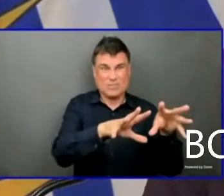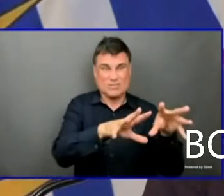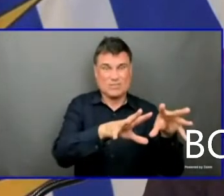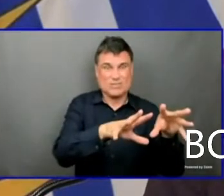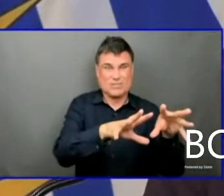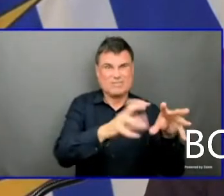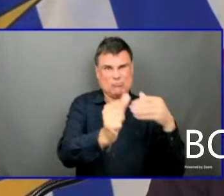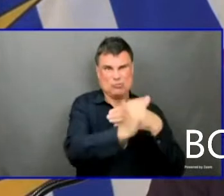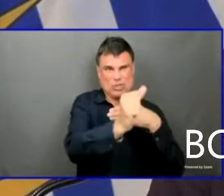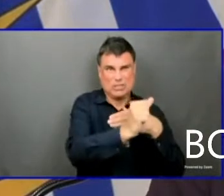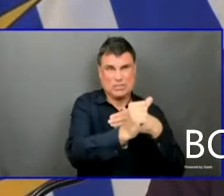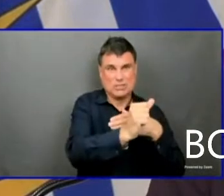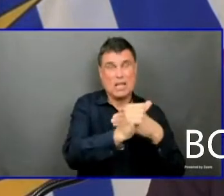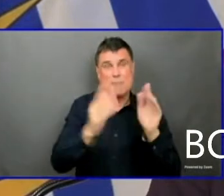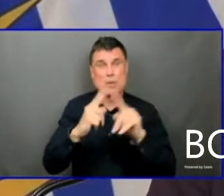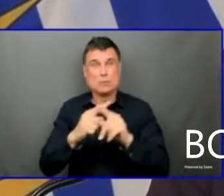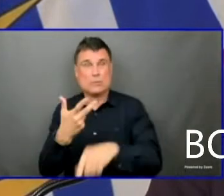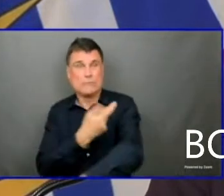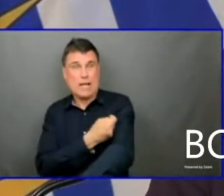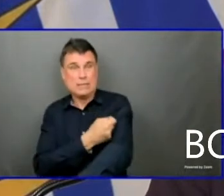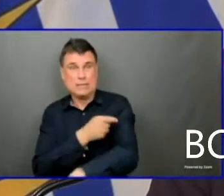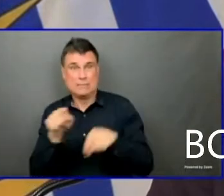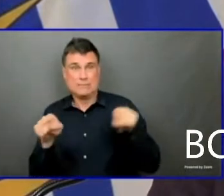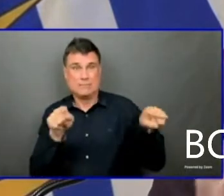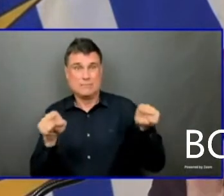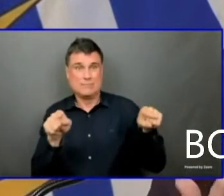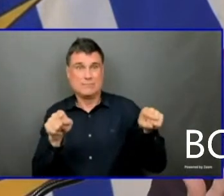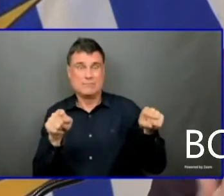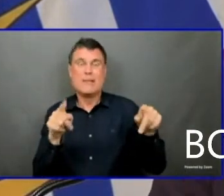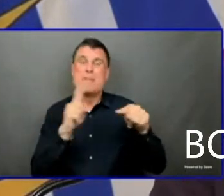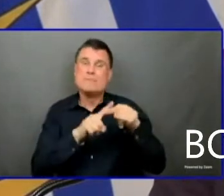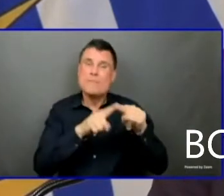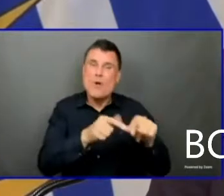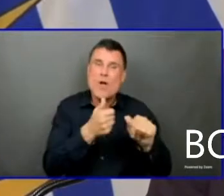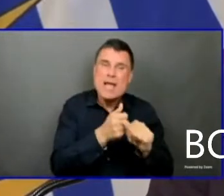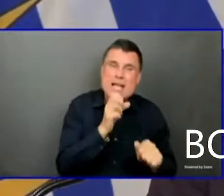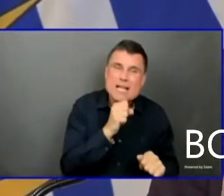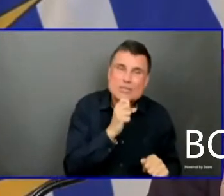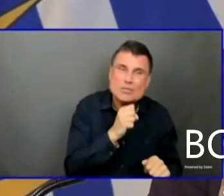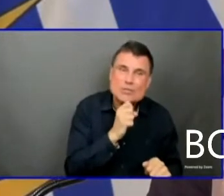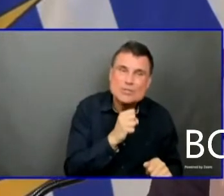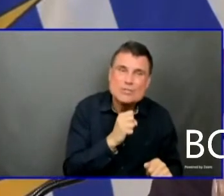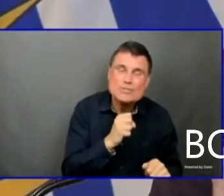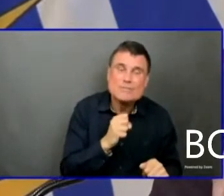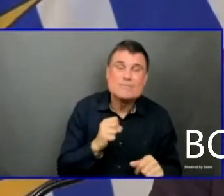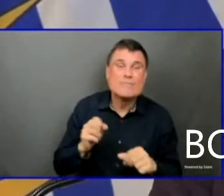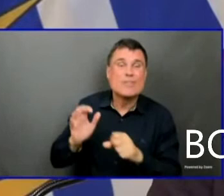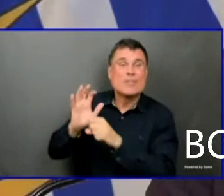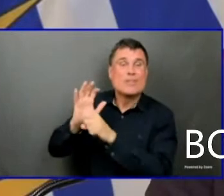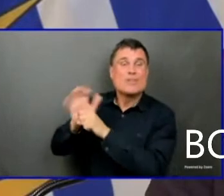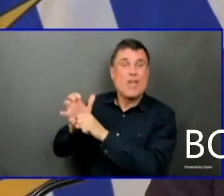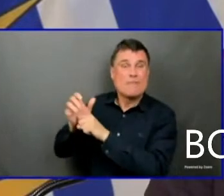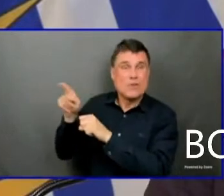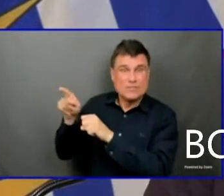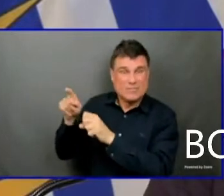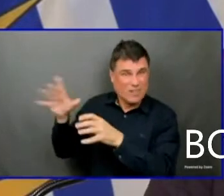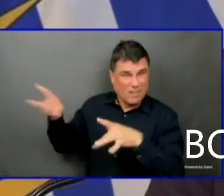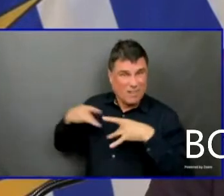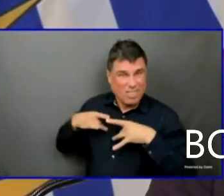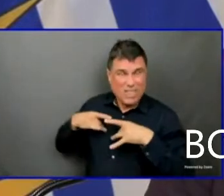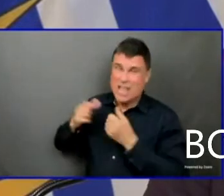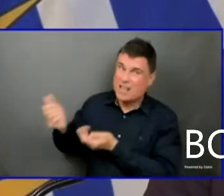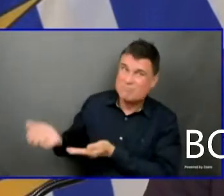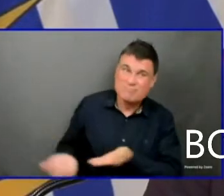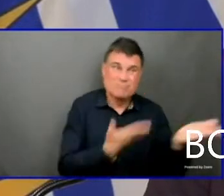are more likely to cause hospitalizations, severe and blood clots, different types of blood clots, but certainly, especially